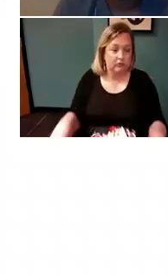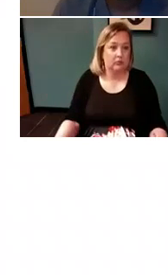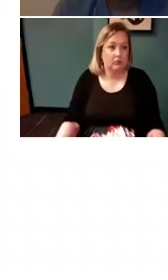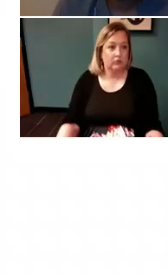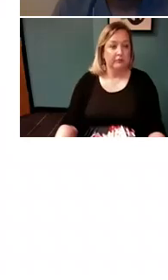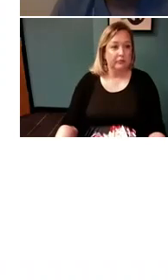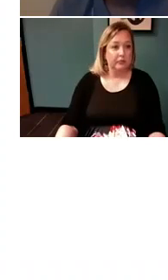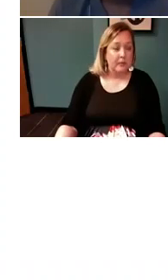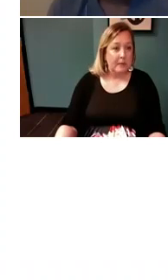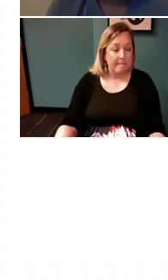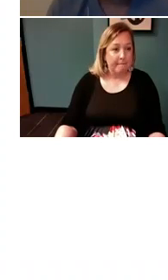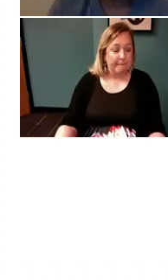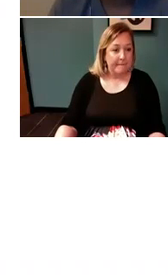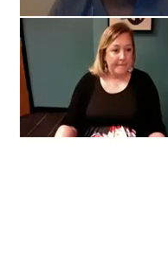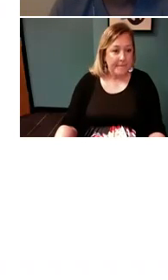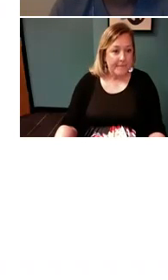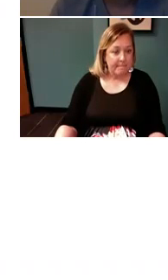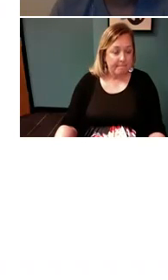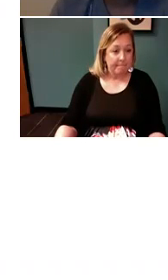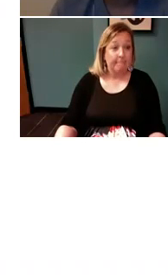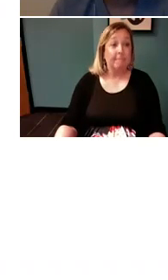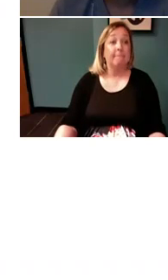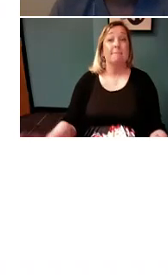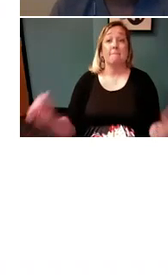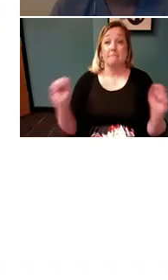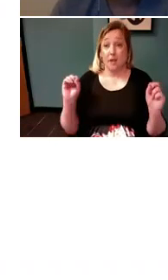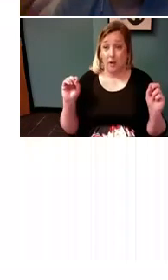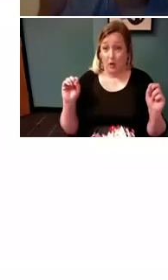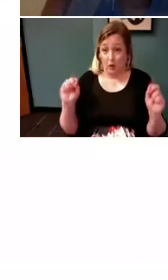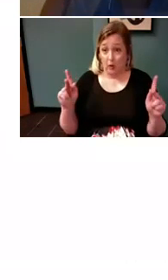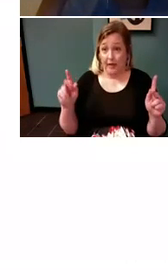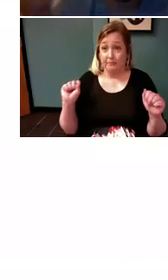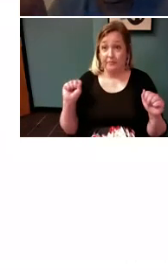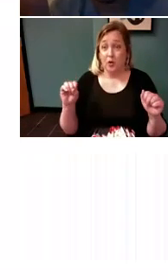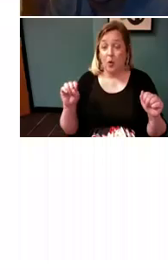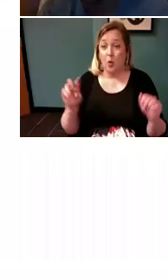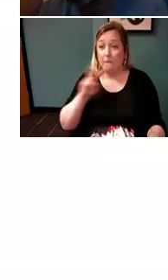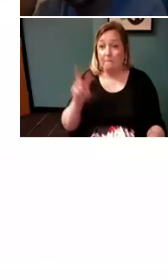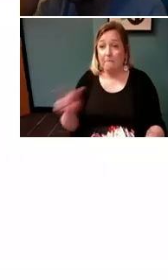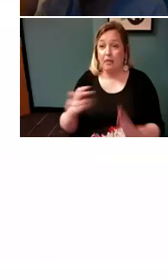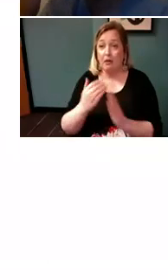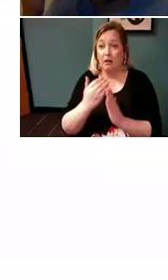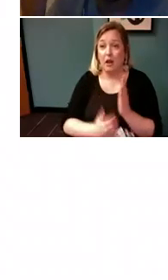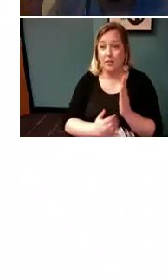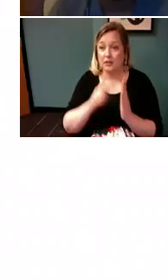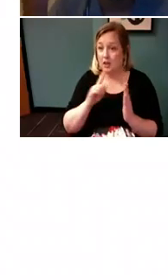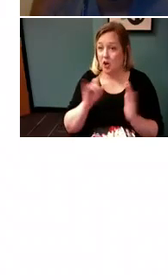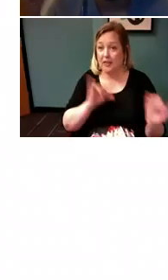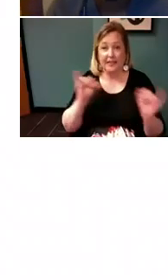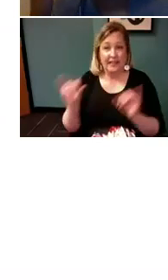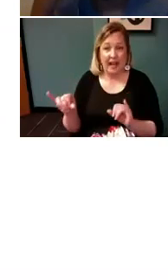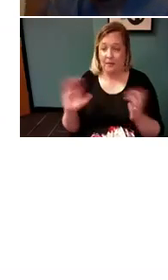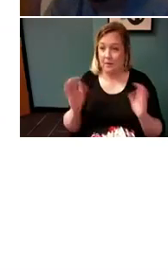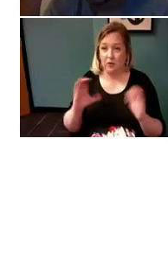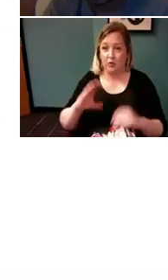here. Okay, so Python lists are the same as C++ linked lists